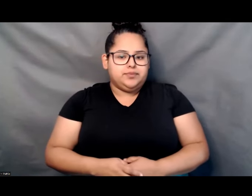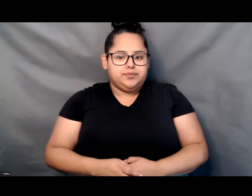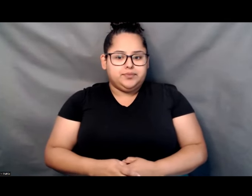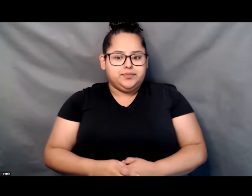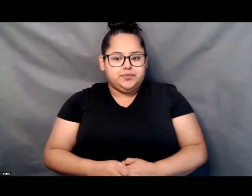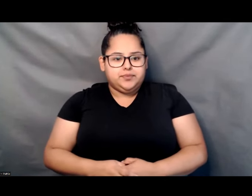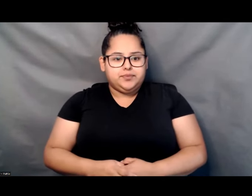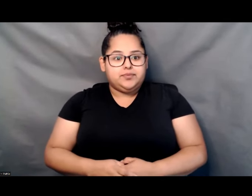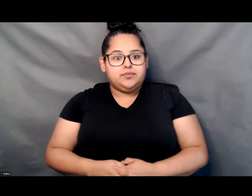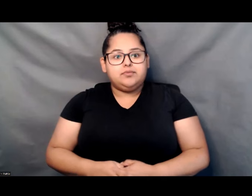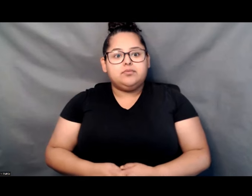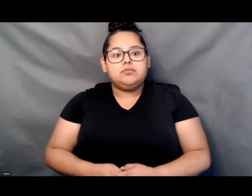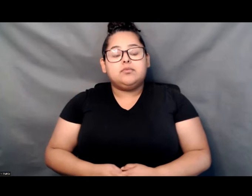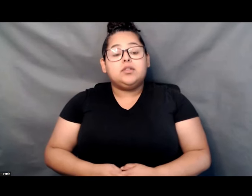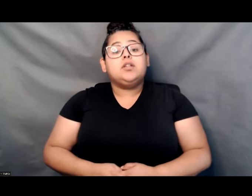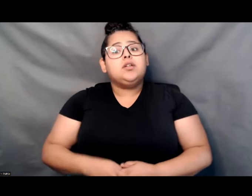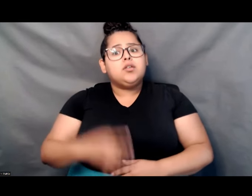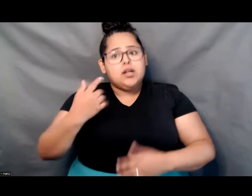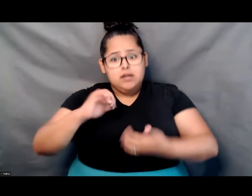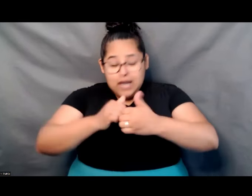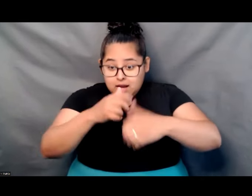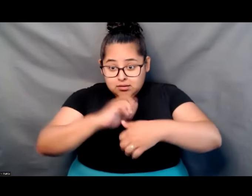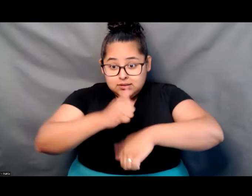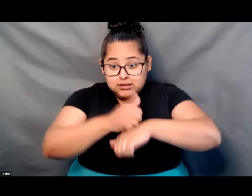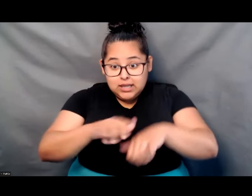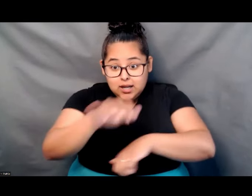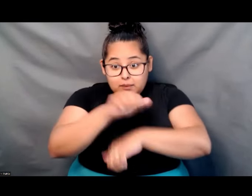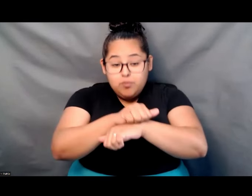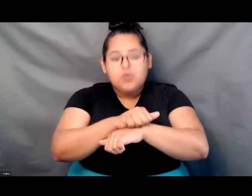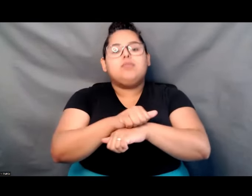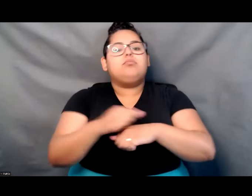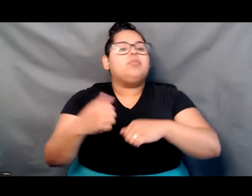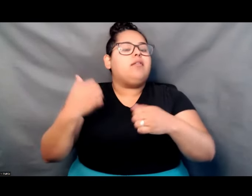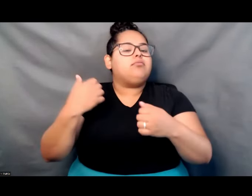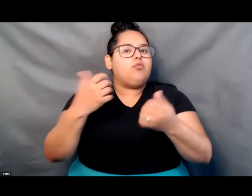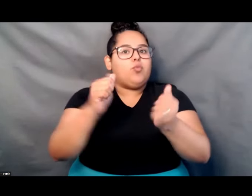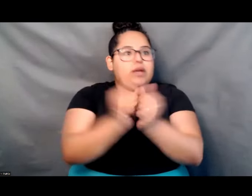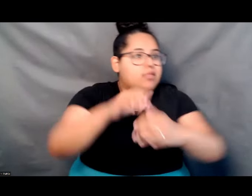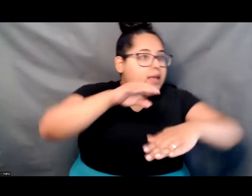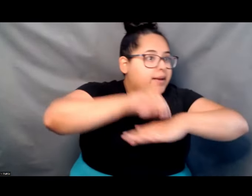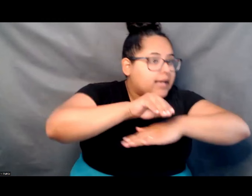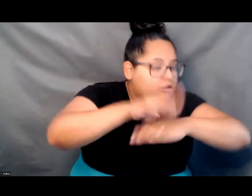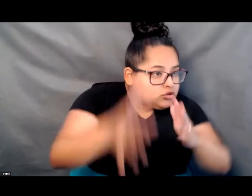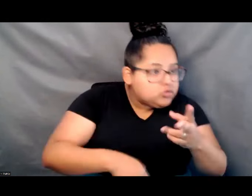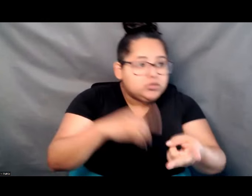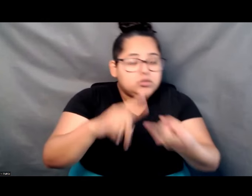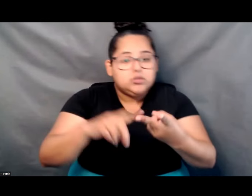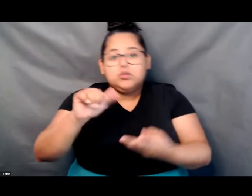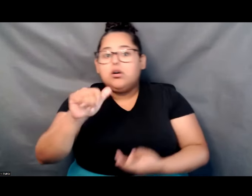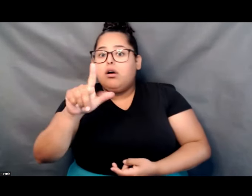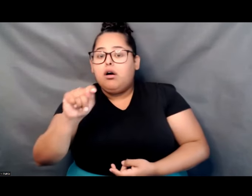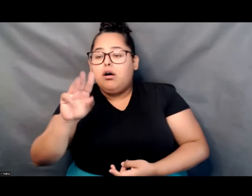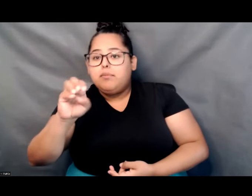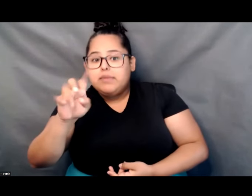To schedule an appointment with anyone in our office, from counselors, alternate media, or our testing center if you need help with